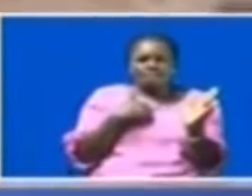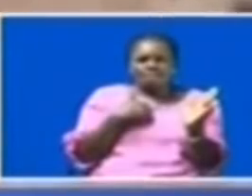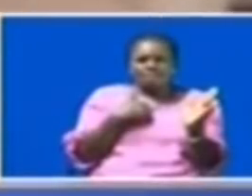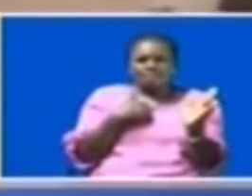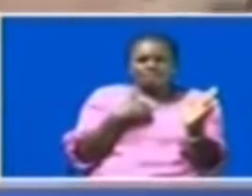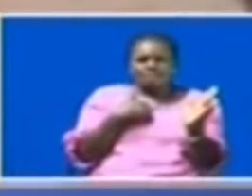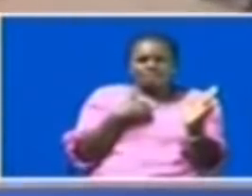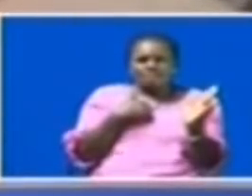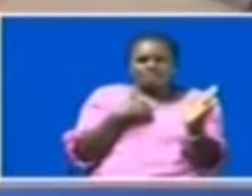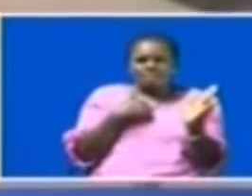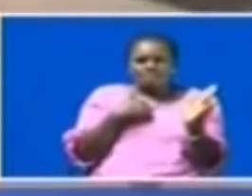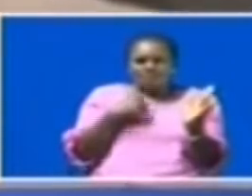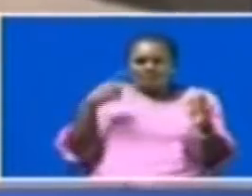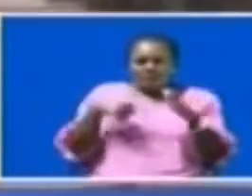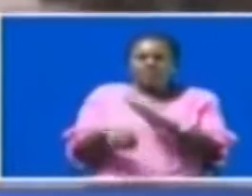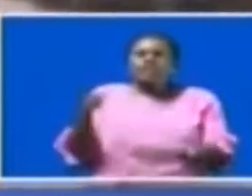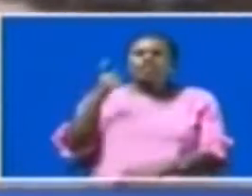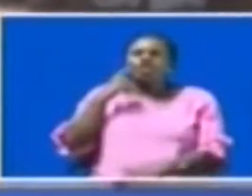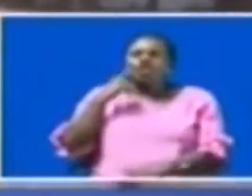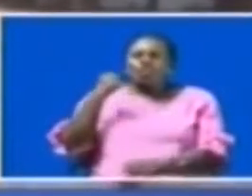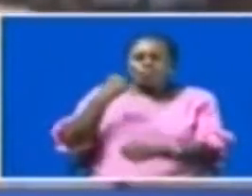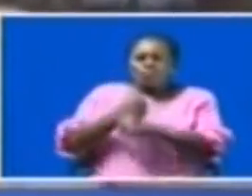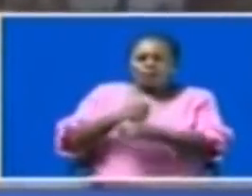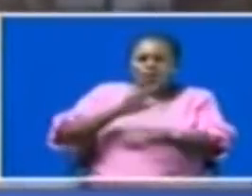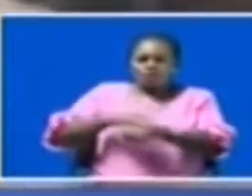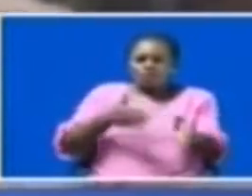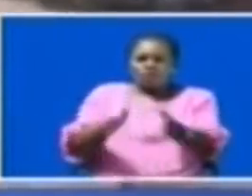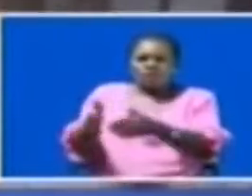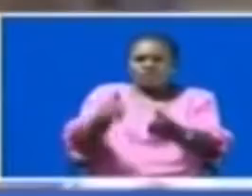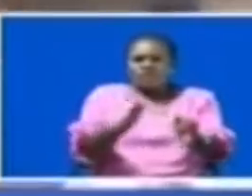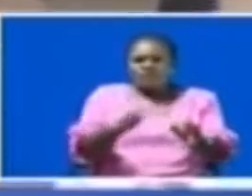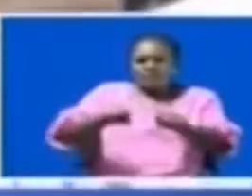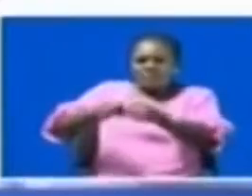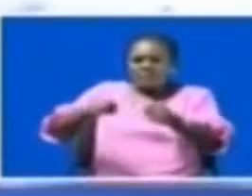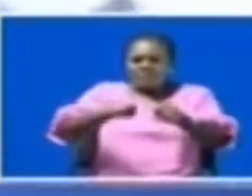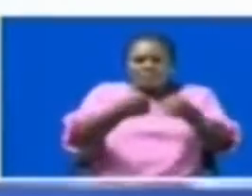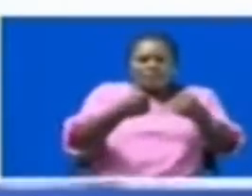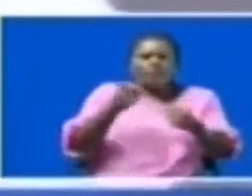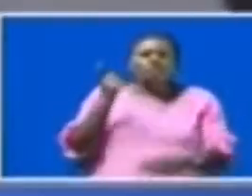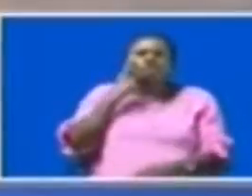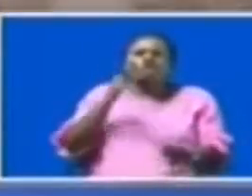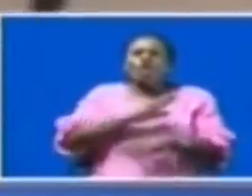they descended on the Chang'aa dens operating along the river and destroyed them.